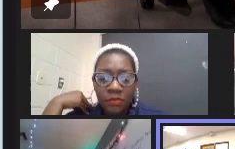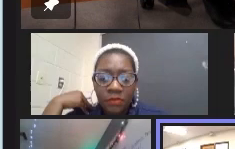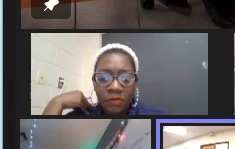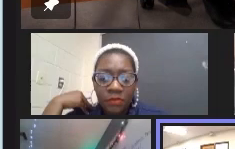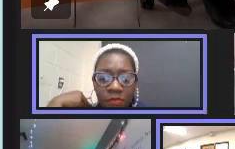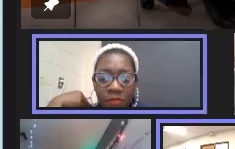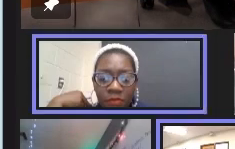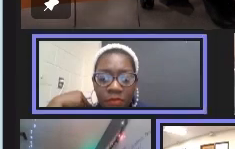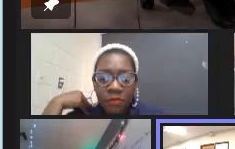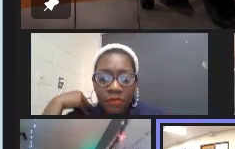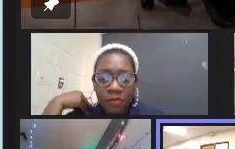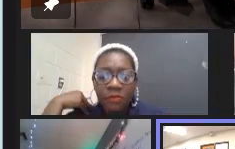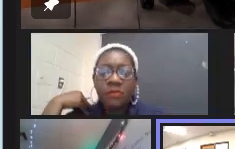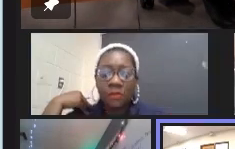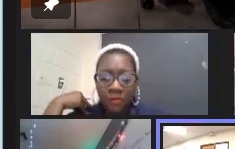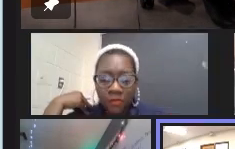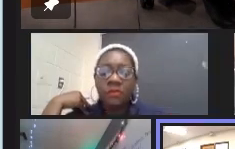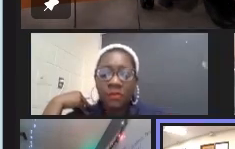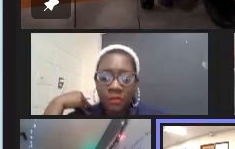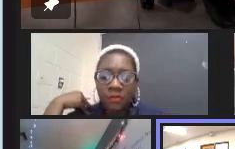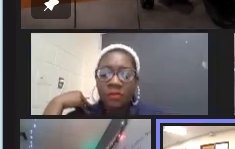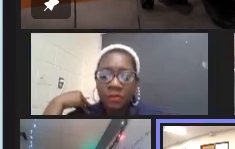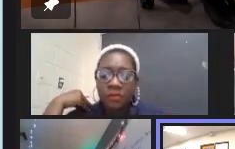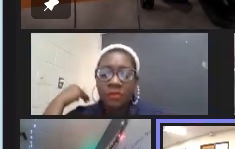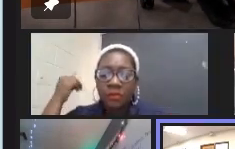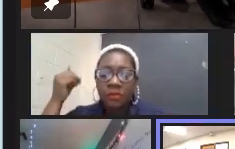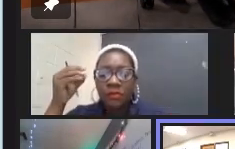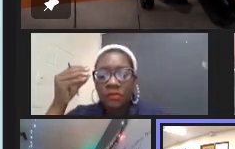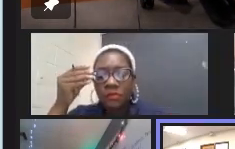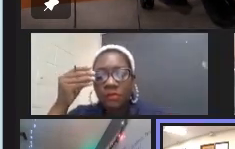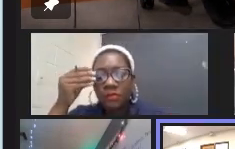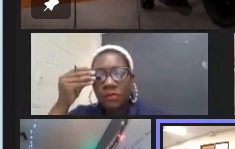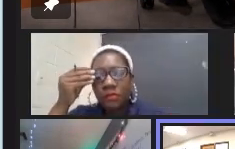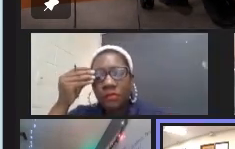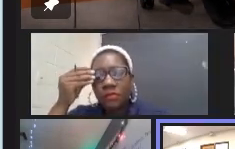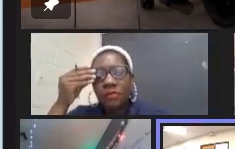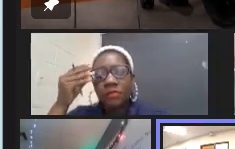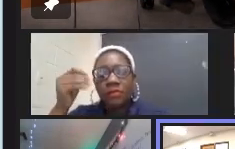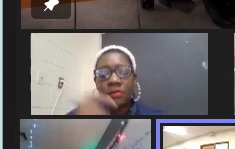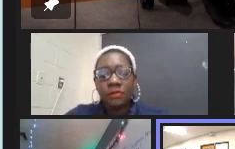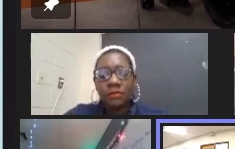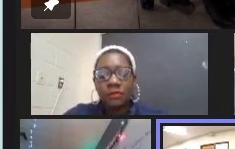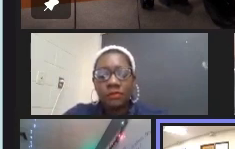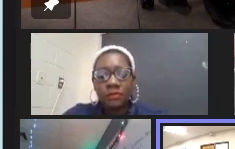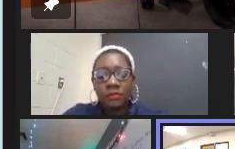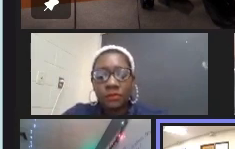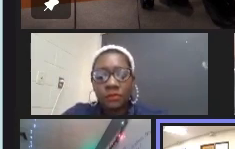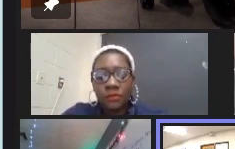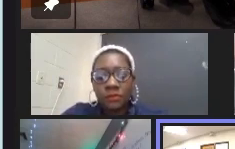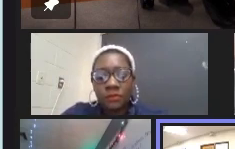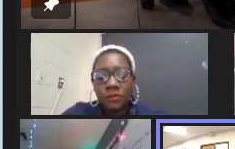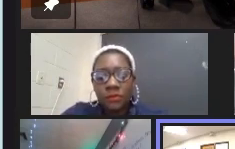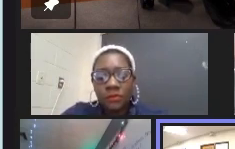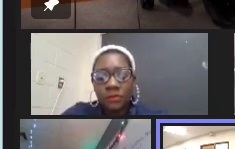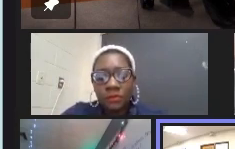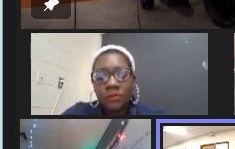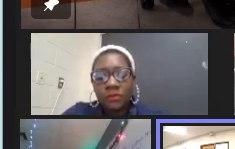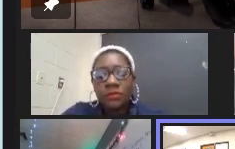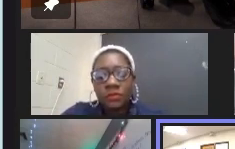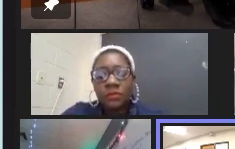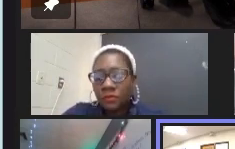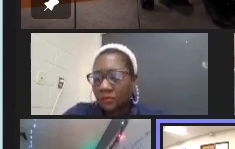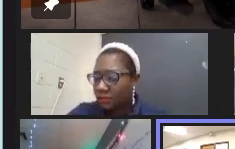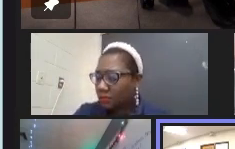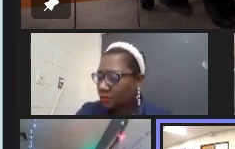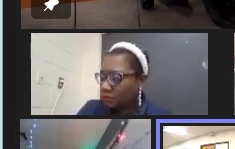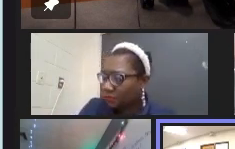just no data reported, no data available. That's the kind of feedback they've got. So we would love to beef that up a little bit